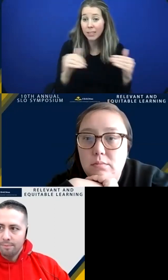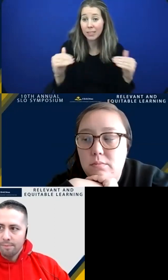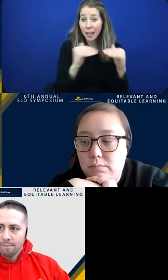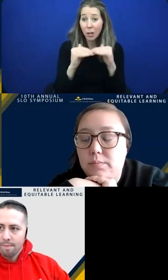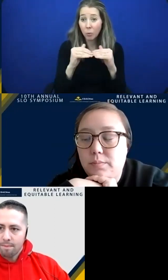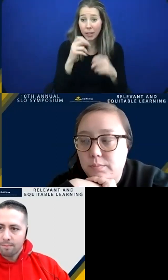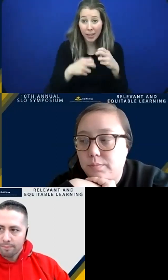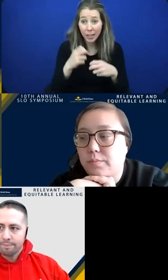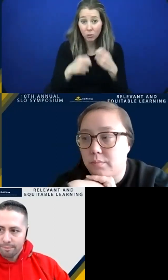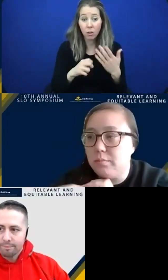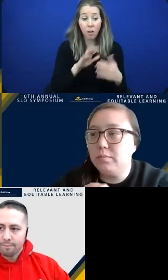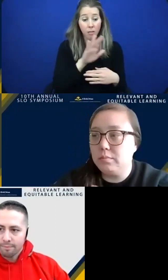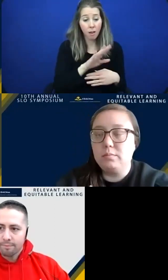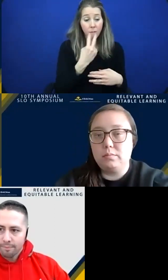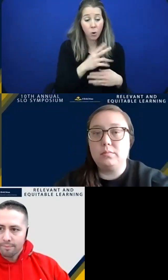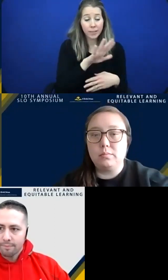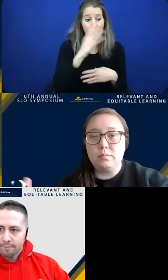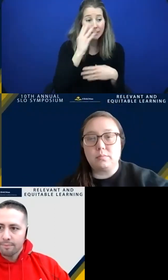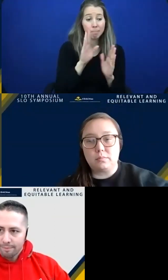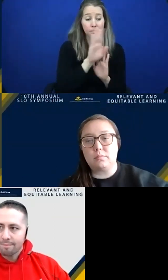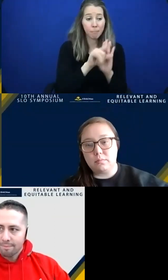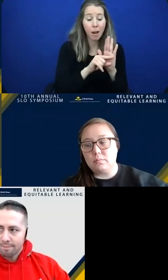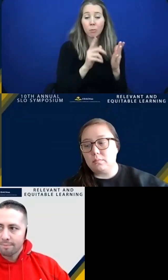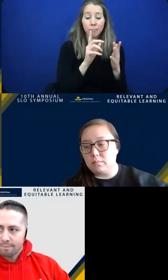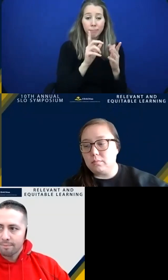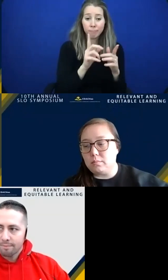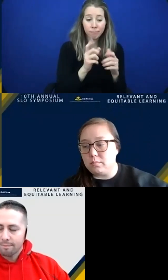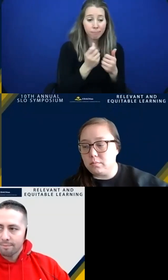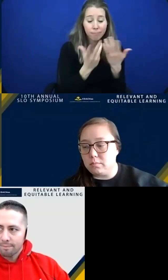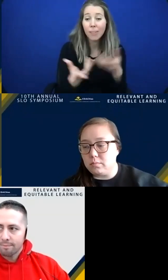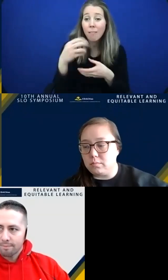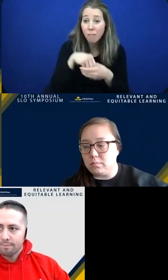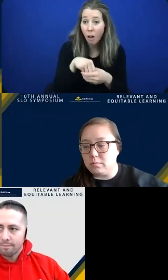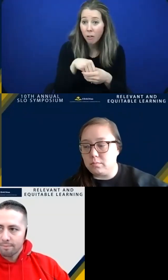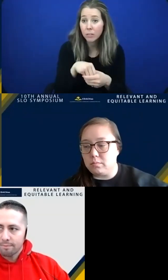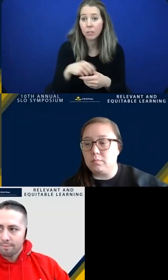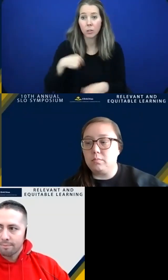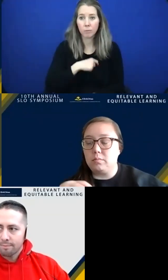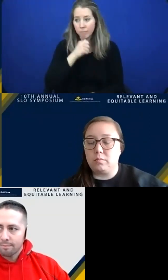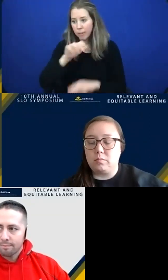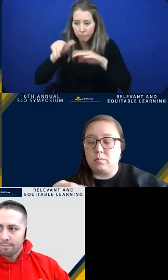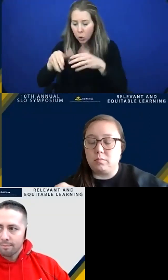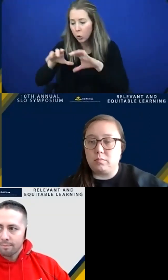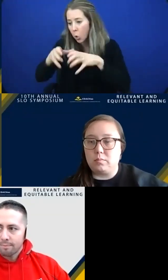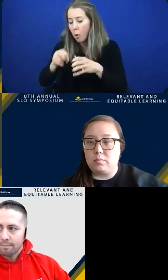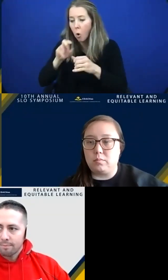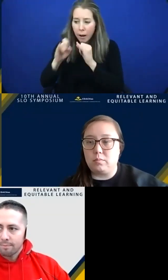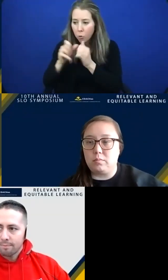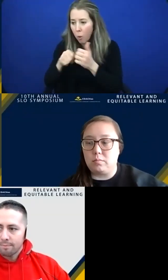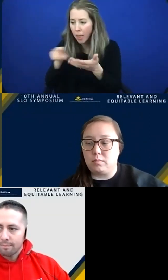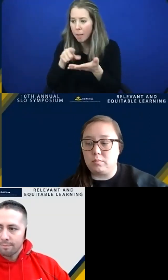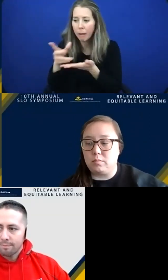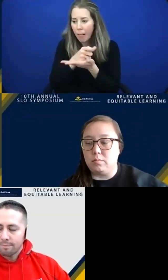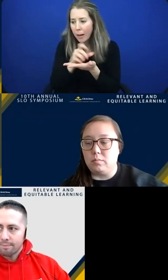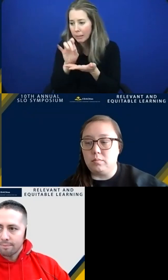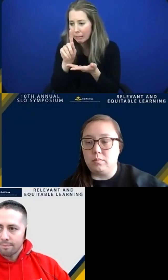and their experiences directly are represented and involved, not just that we're doing focus groups or interviews with them so that we're collecting data